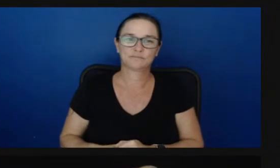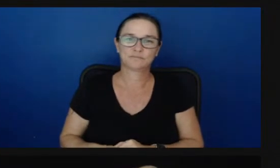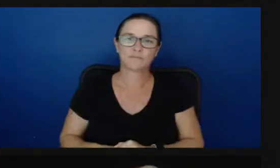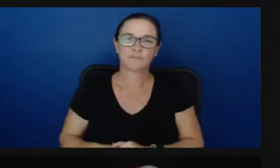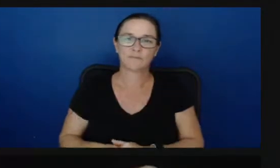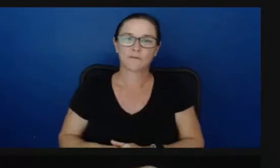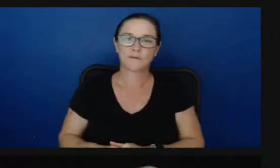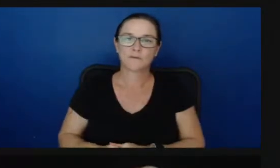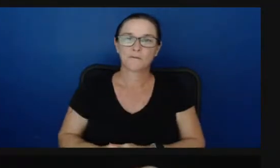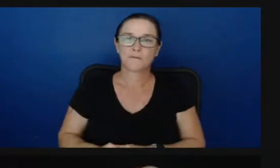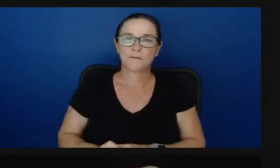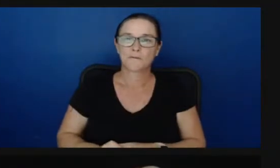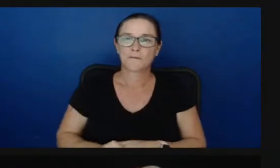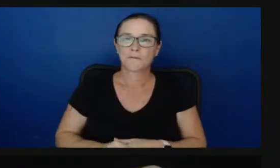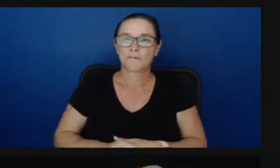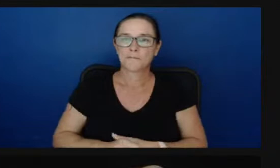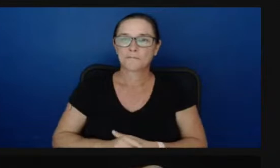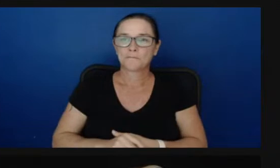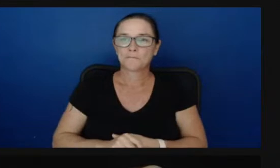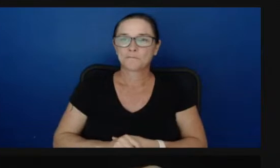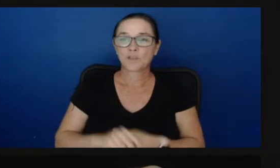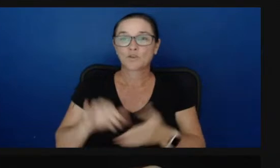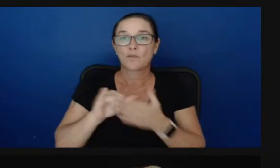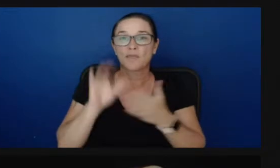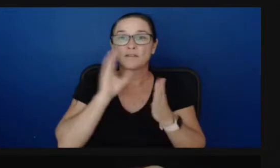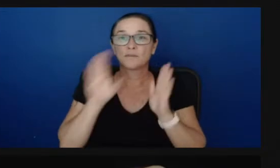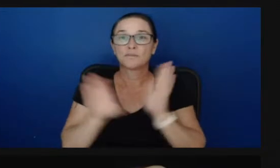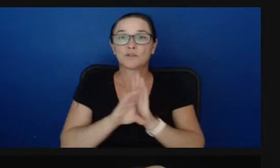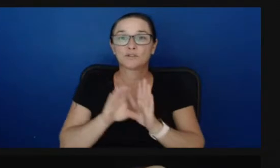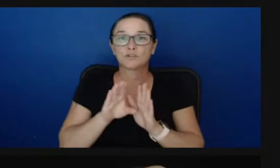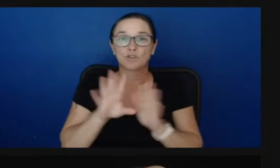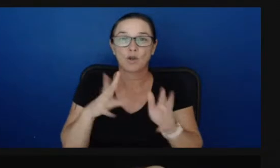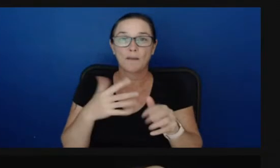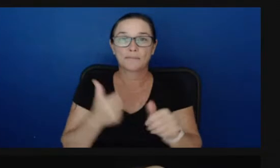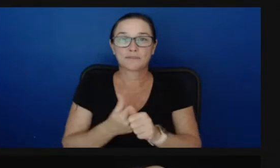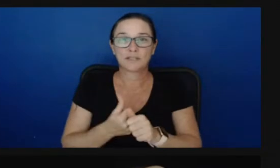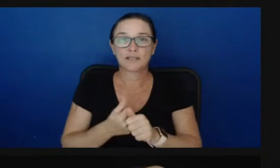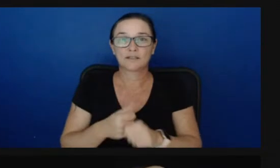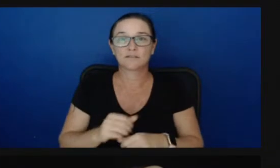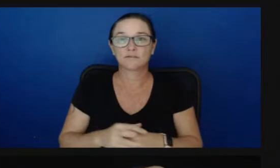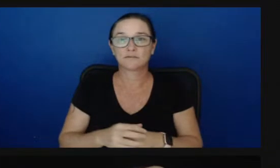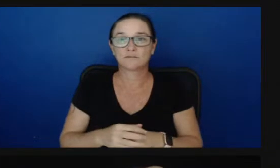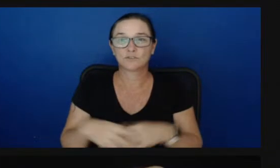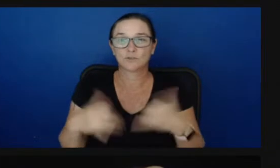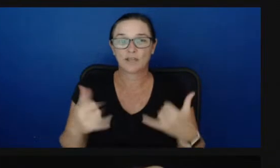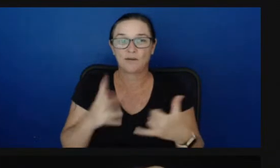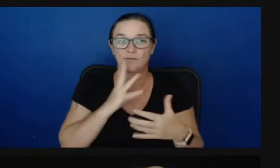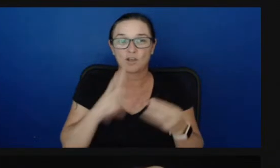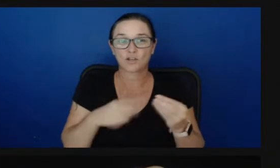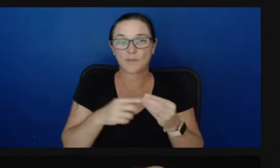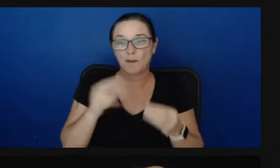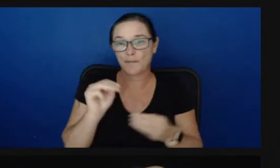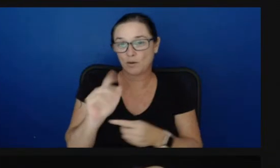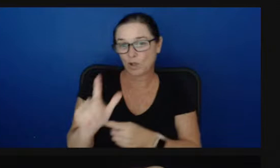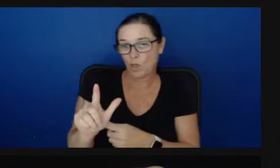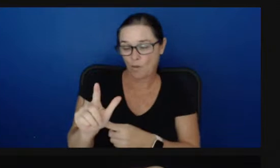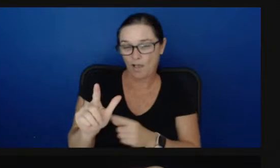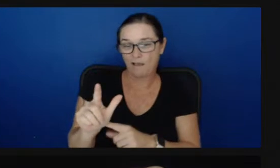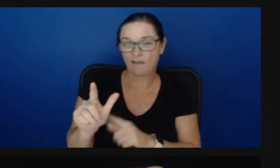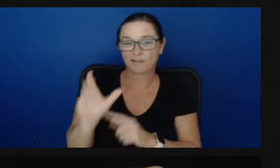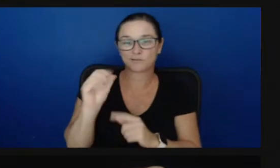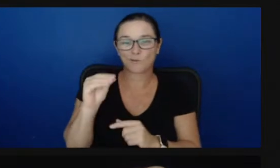So there is the photo update, and we've really switched into Mauna Loa by this point with those images. So let's